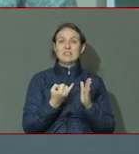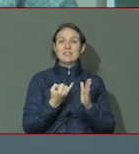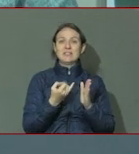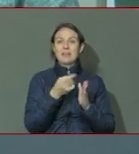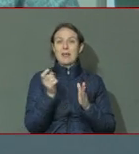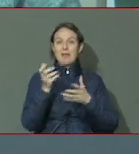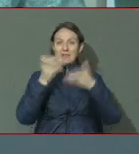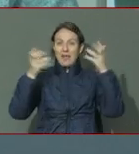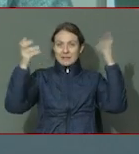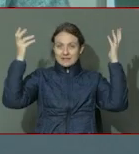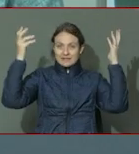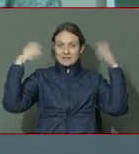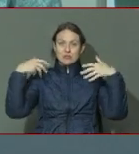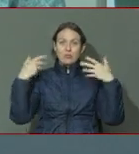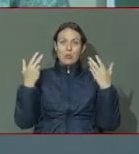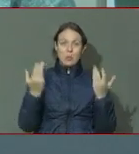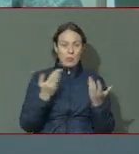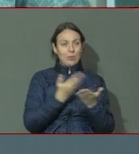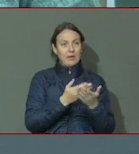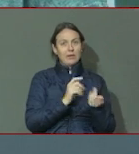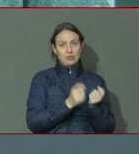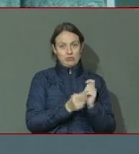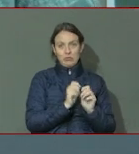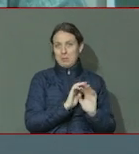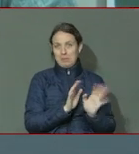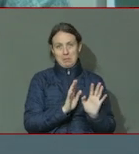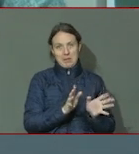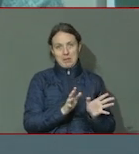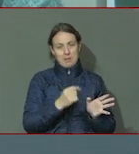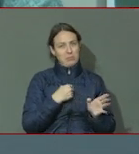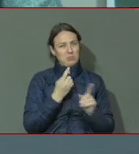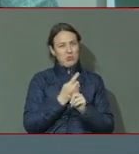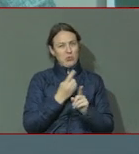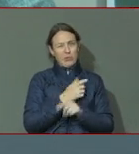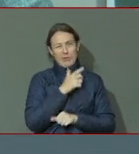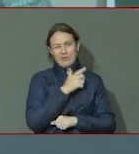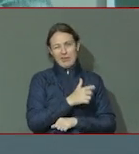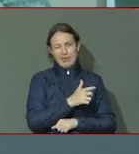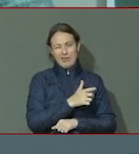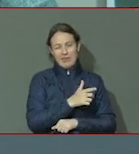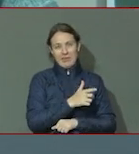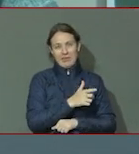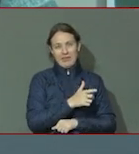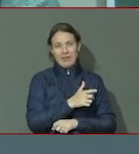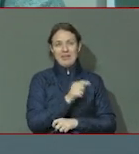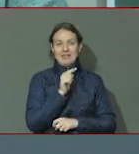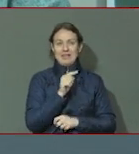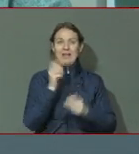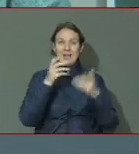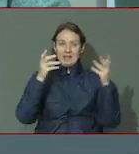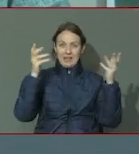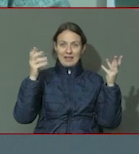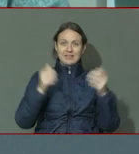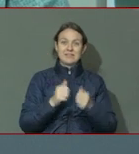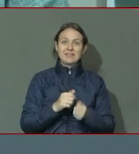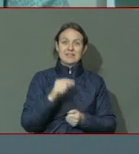the gases and the aqua. So I always tell my kids, just change the one with the tails, the